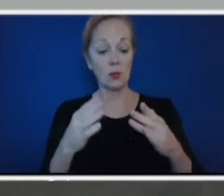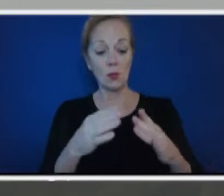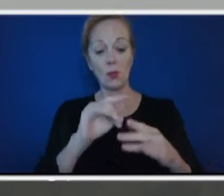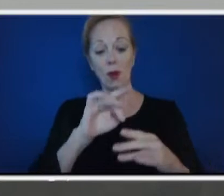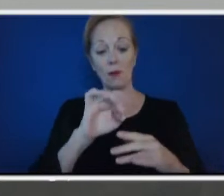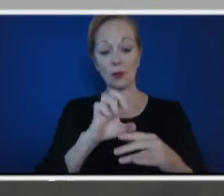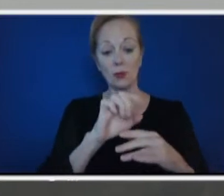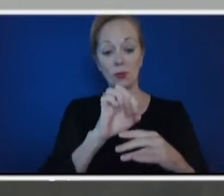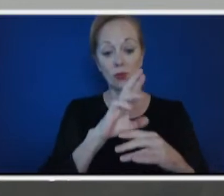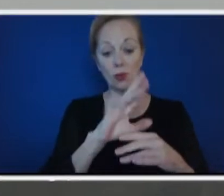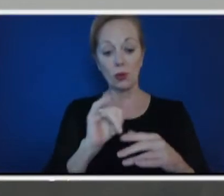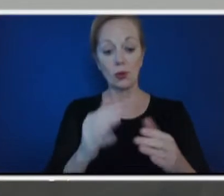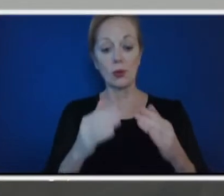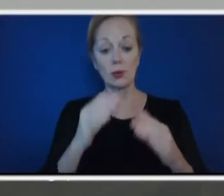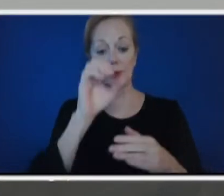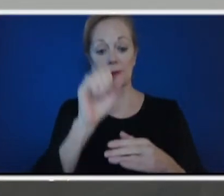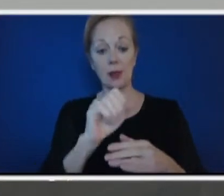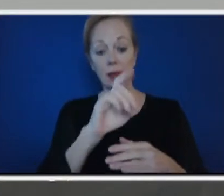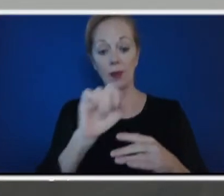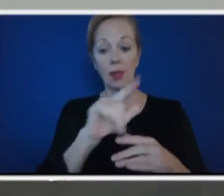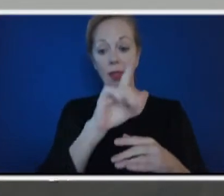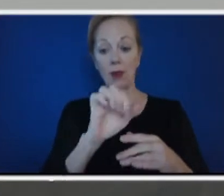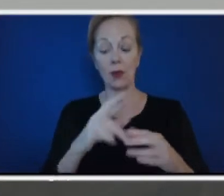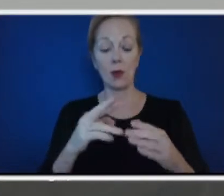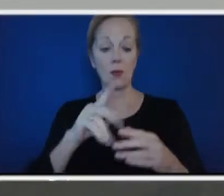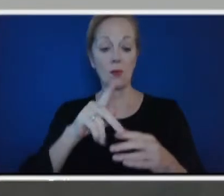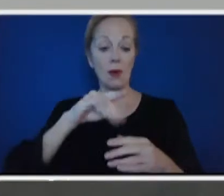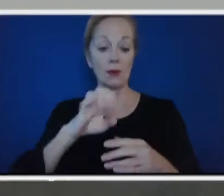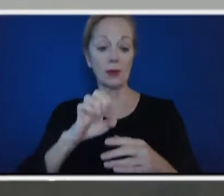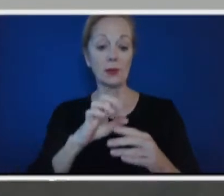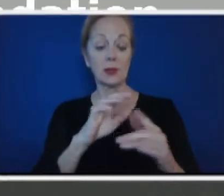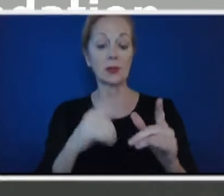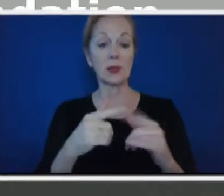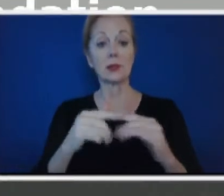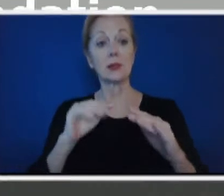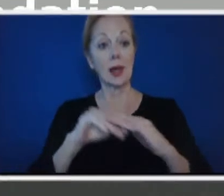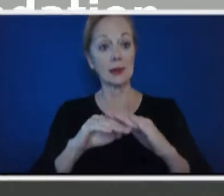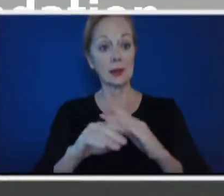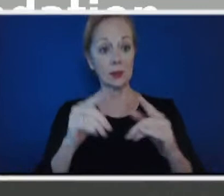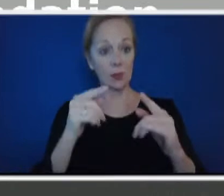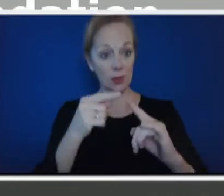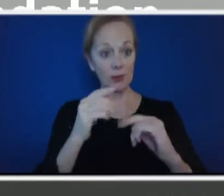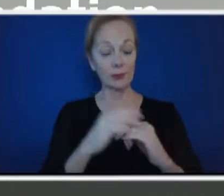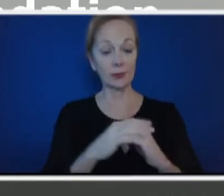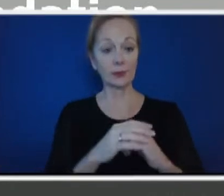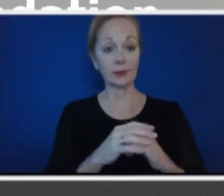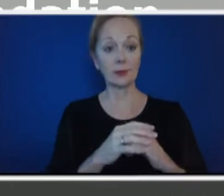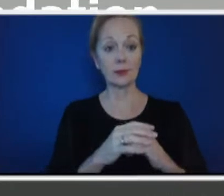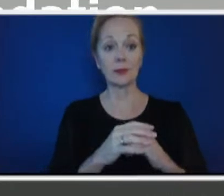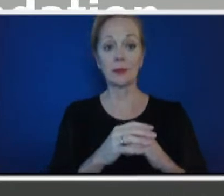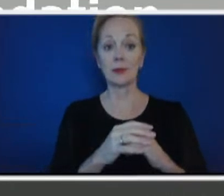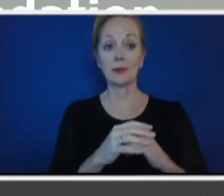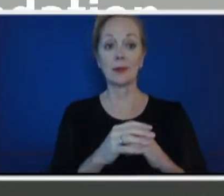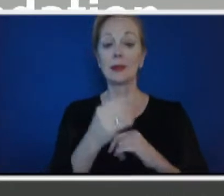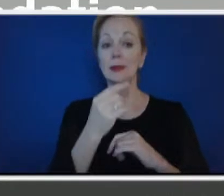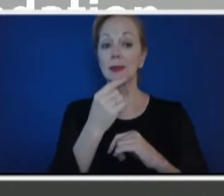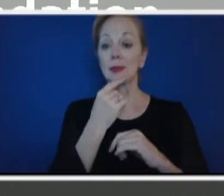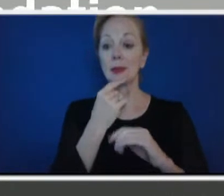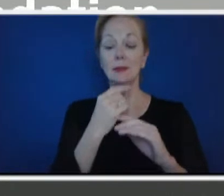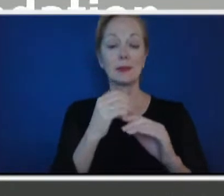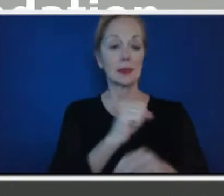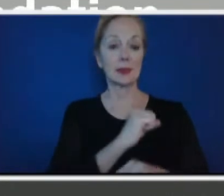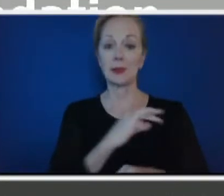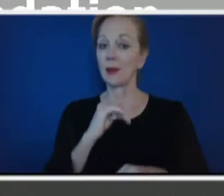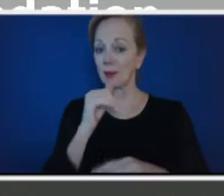and proposes a southbound leftover on Providence at the site's access point. As mentioned, staff does not recommend approval of